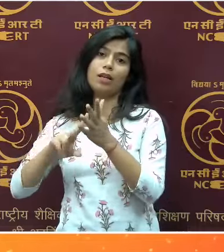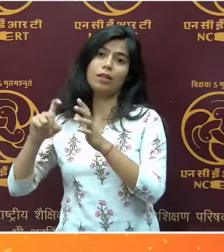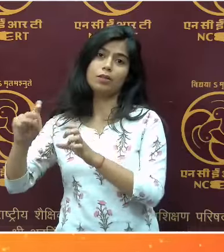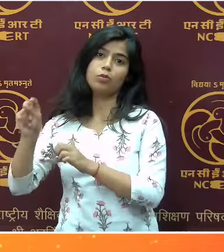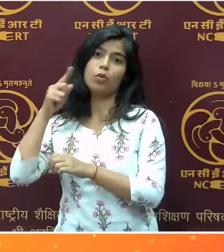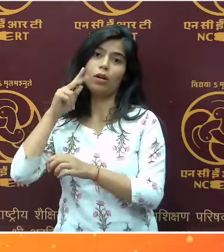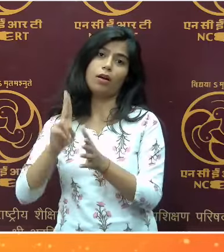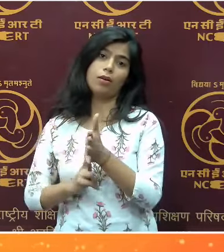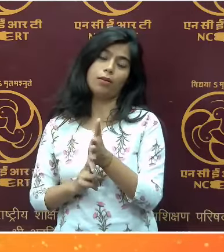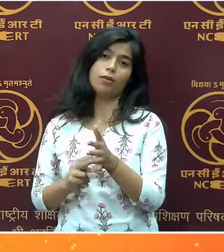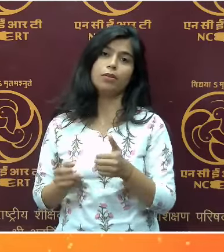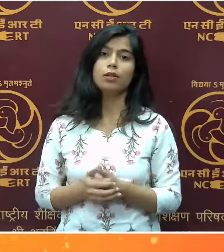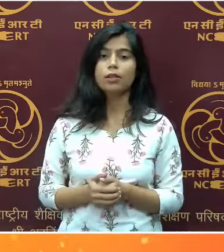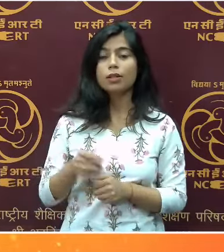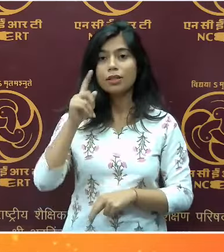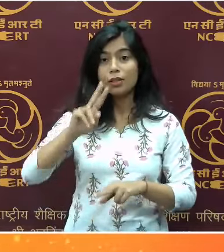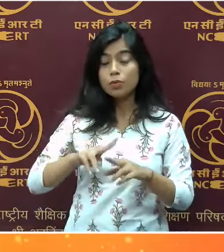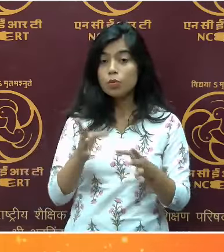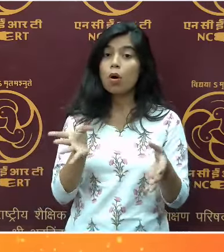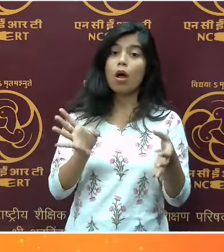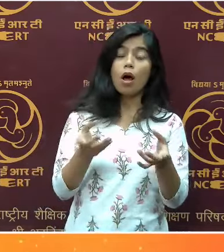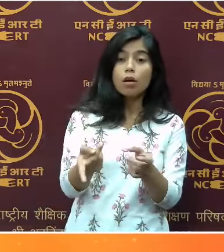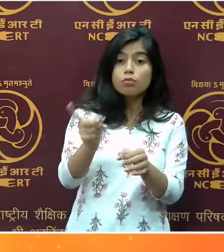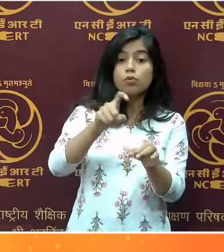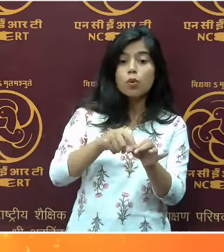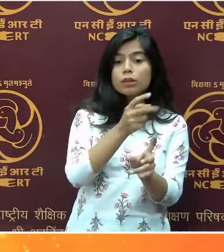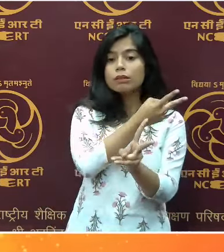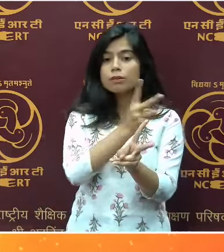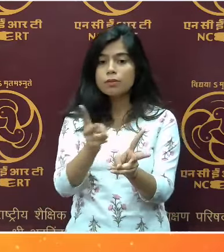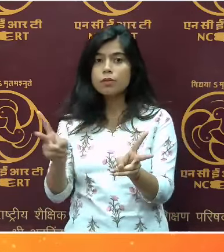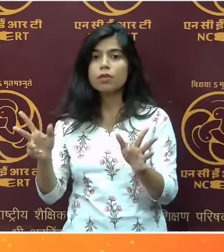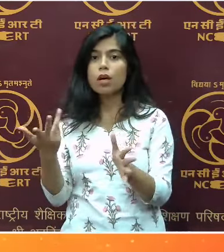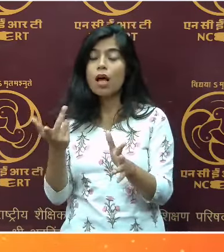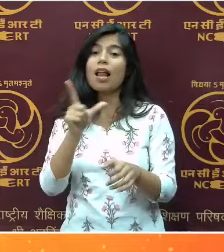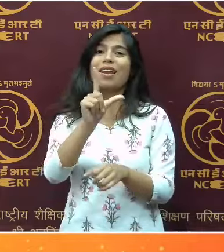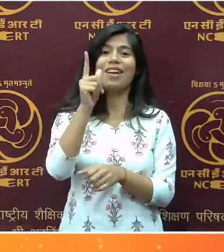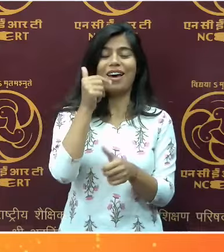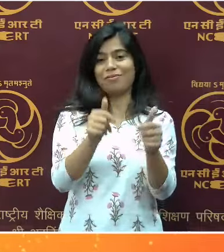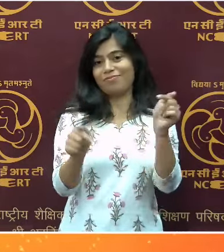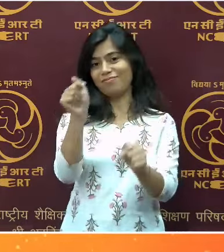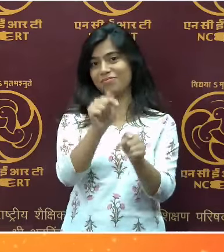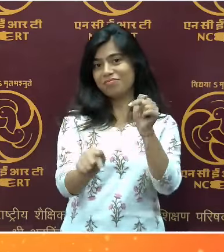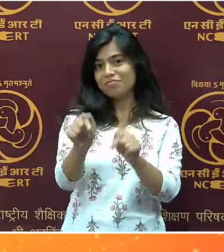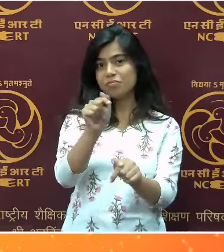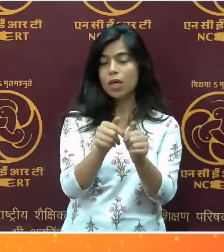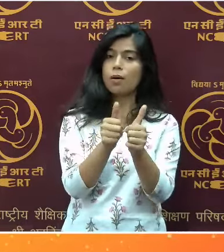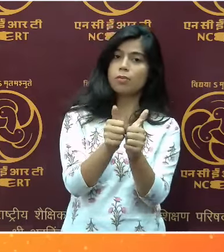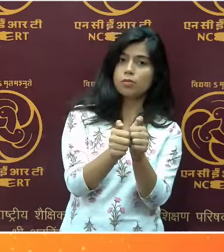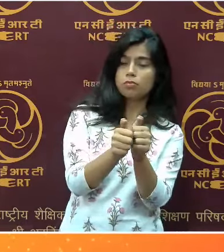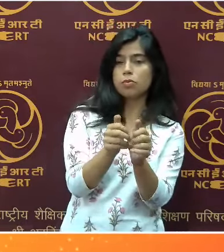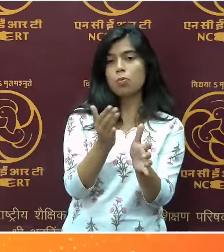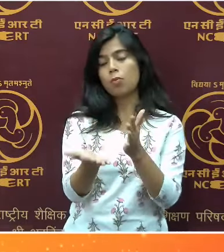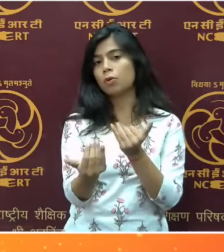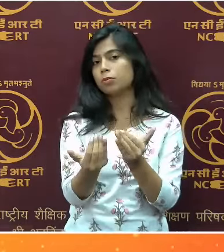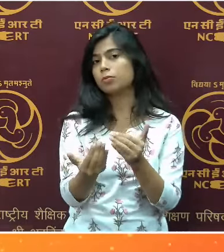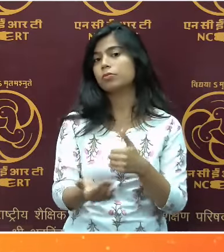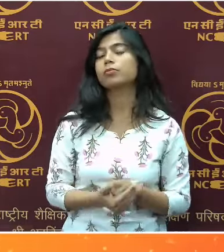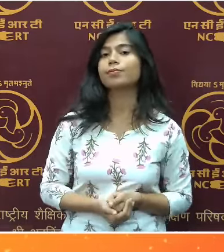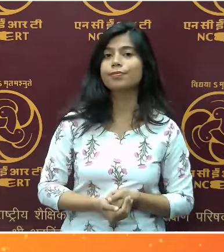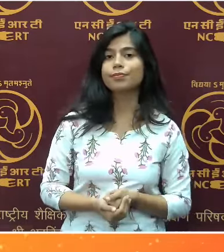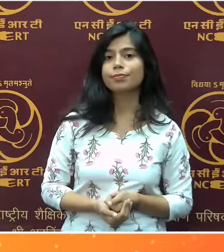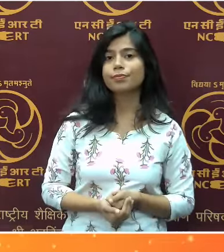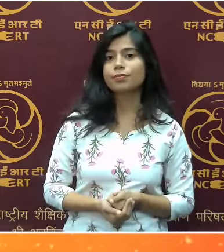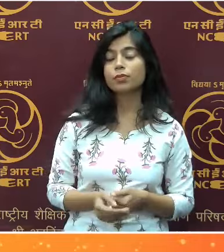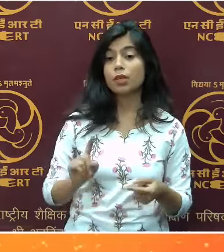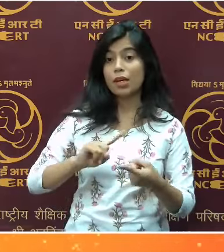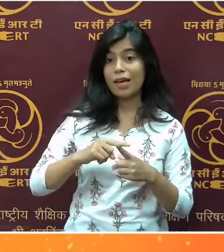dth.class10th@cit.nic.in. And if you have joined us through our live streaming, then you have to go to the live chat box and then only you can drop your comment out there. Our expert will